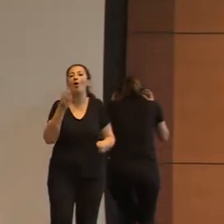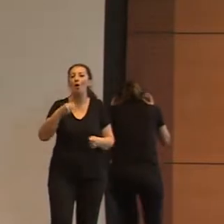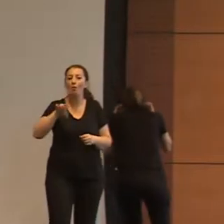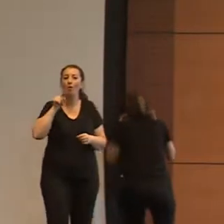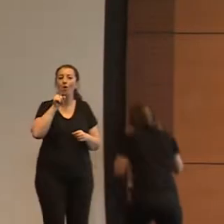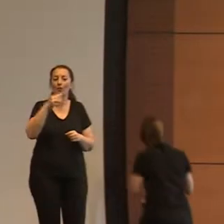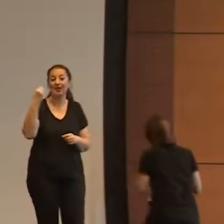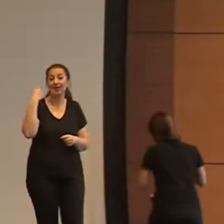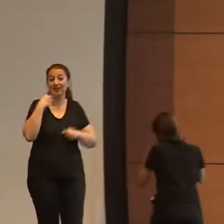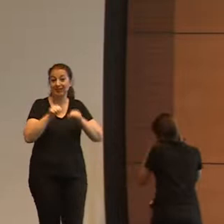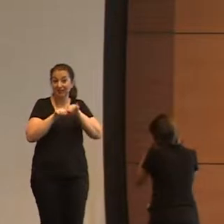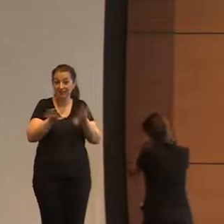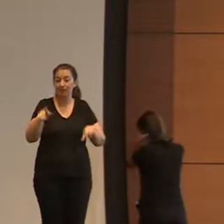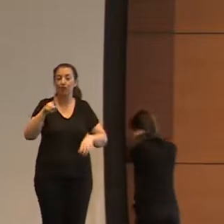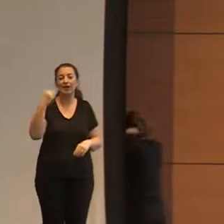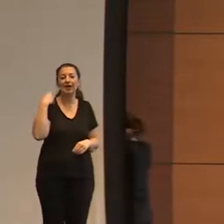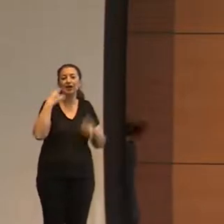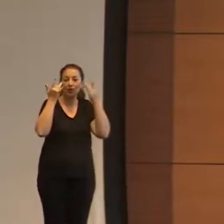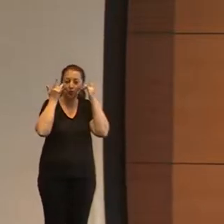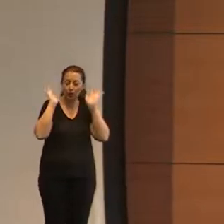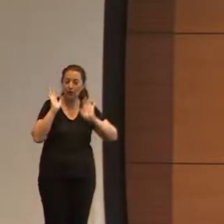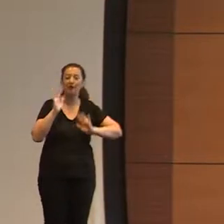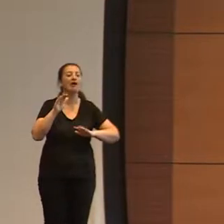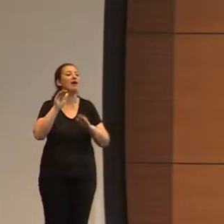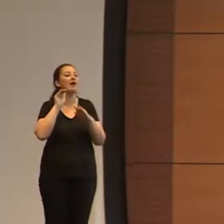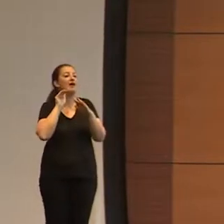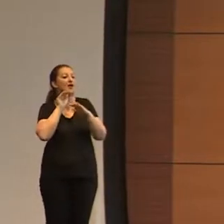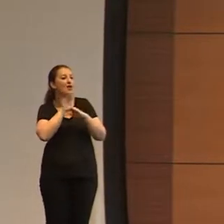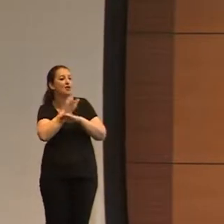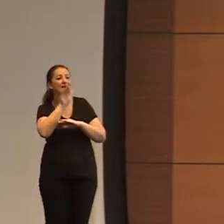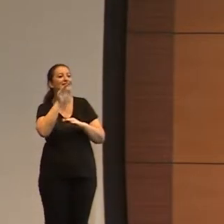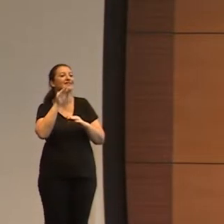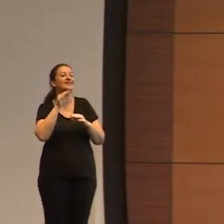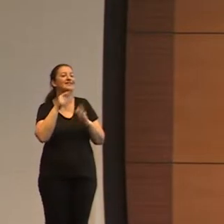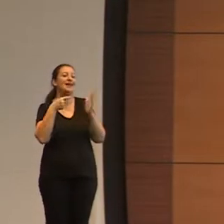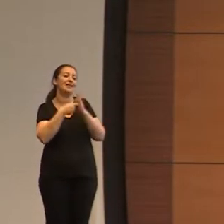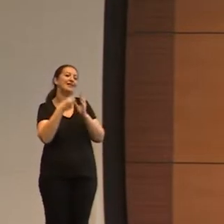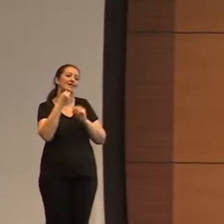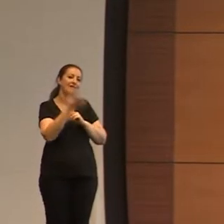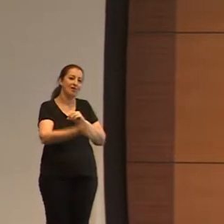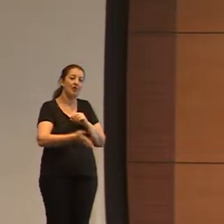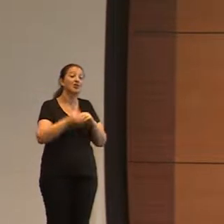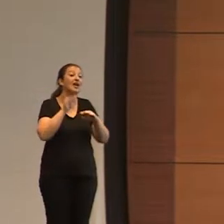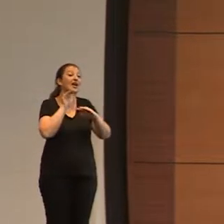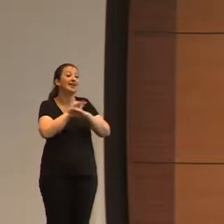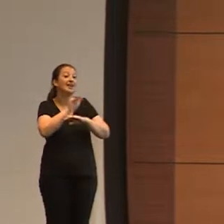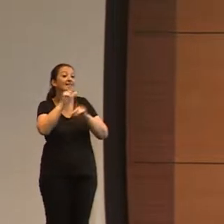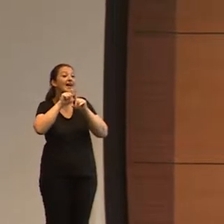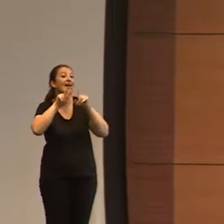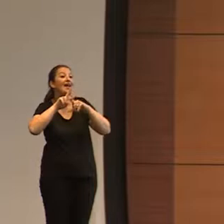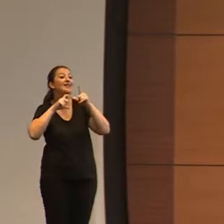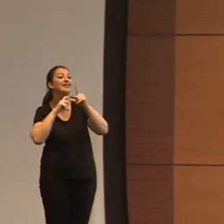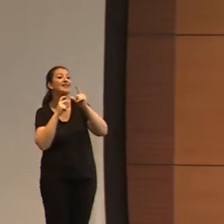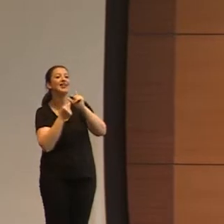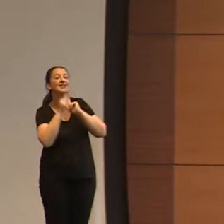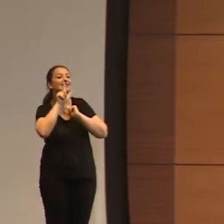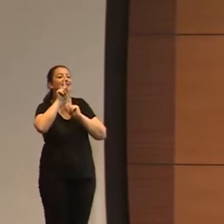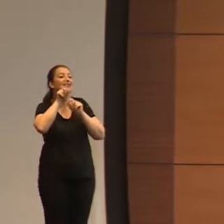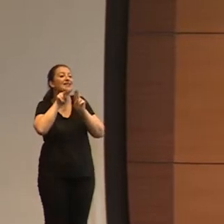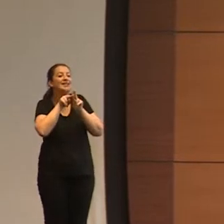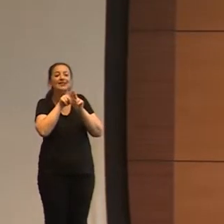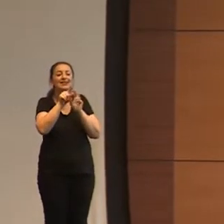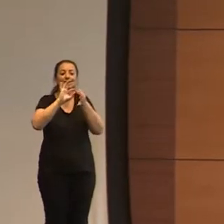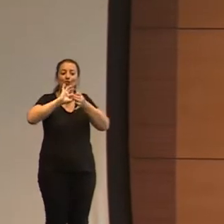and then this new system this new culture is in non-hierarchy one and we call